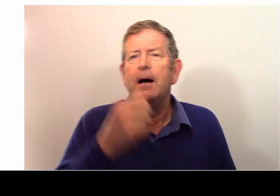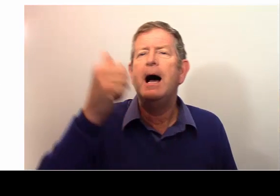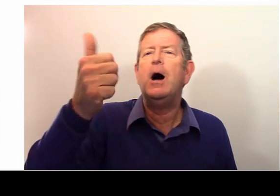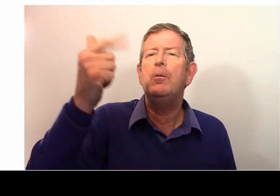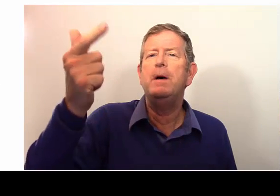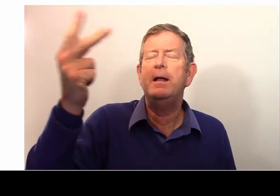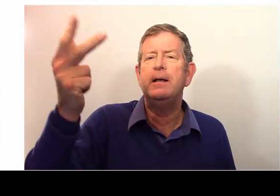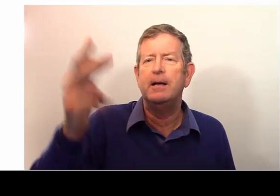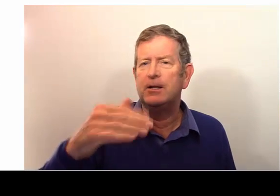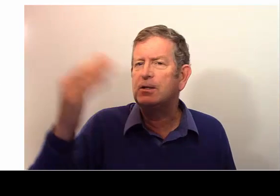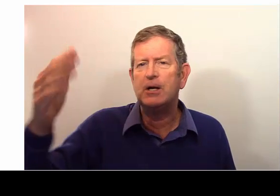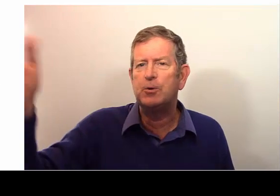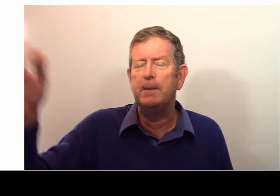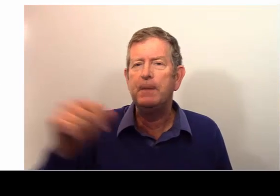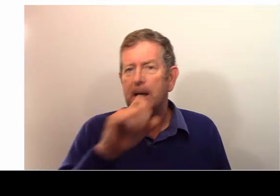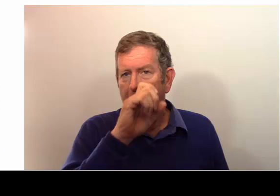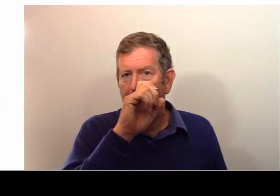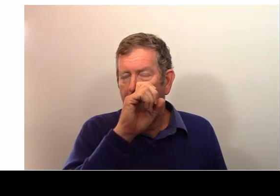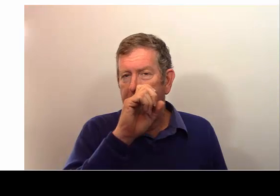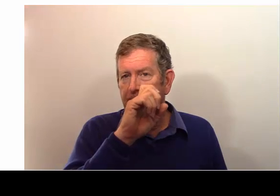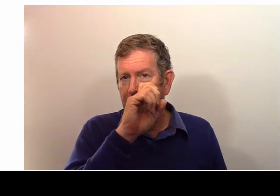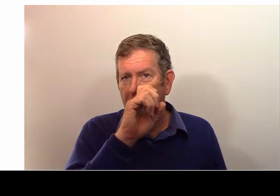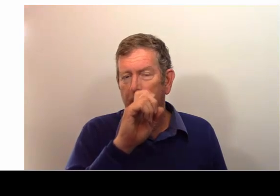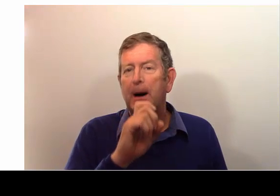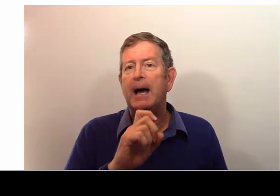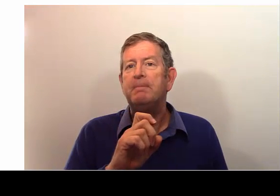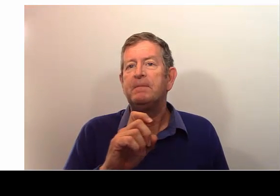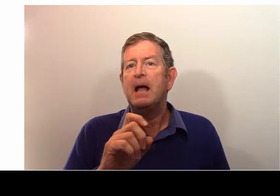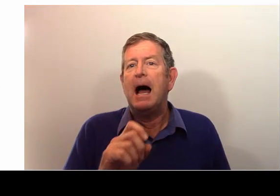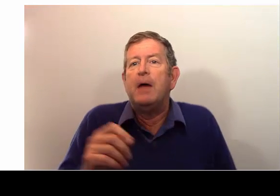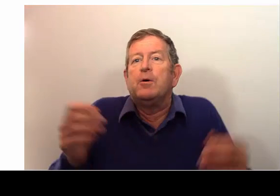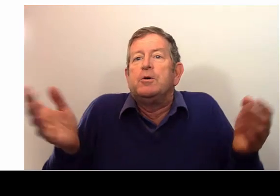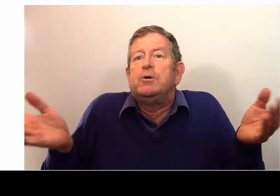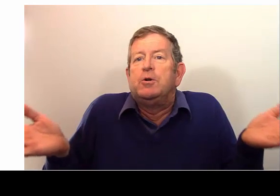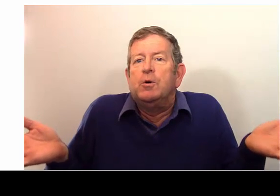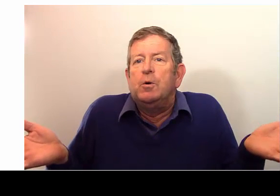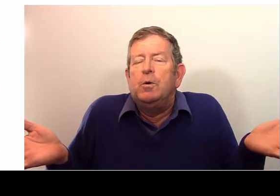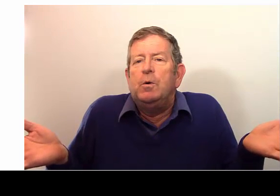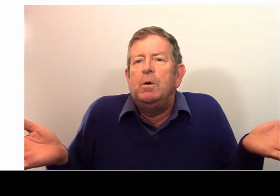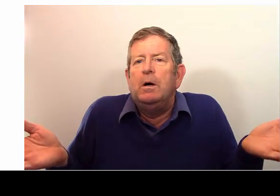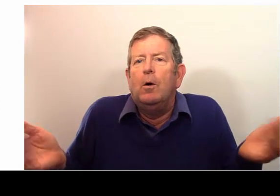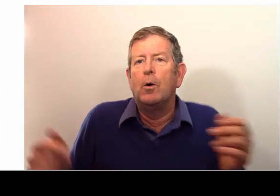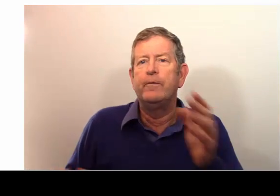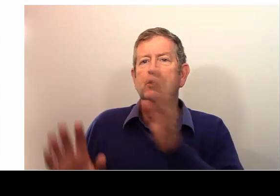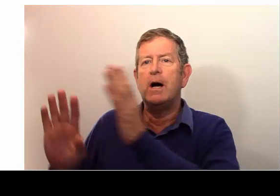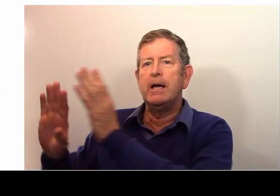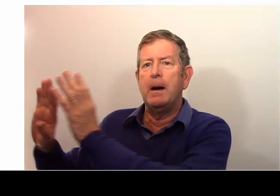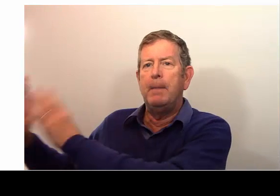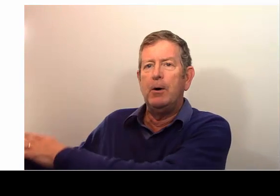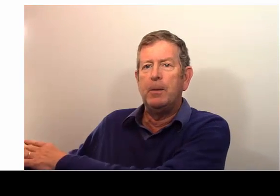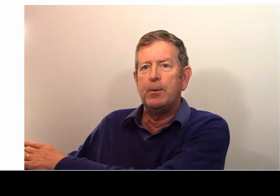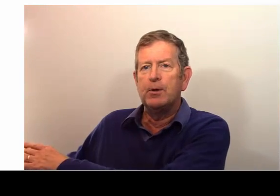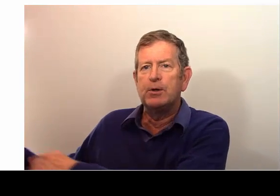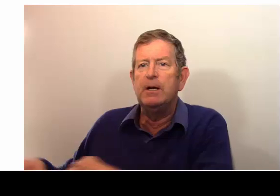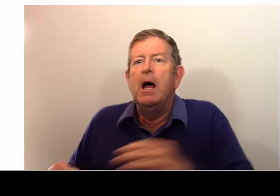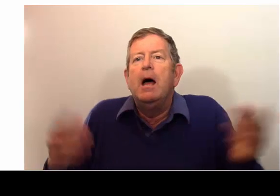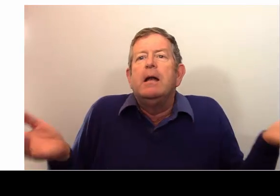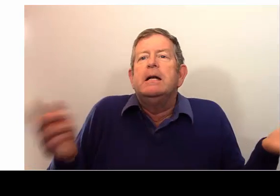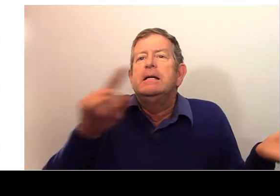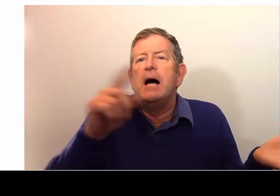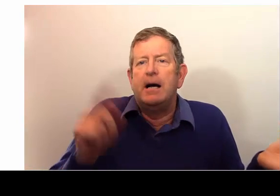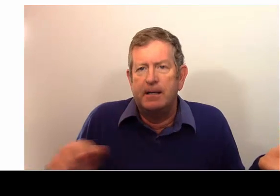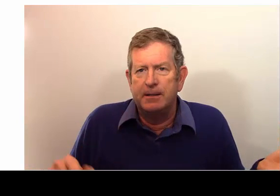what, how many, etc., are going to be followed by either do, or if you're talking about a